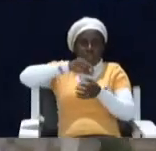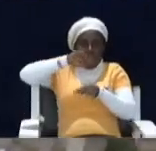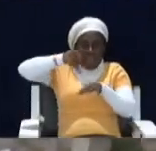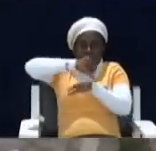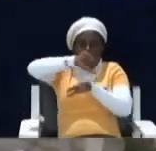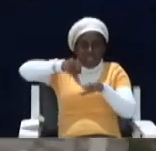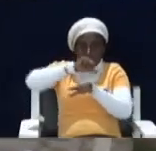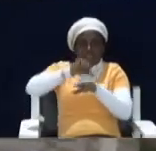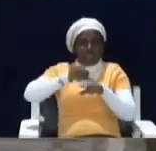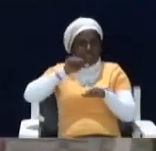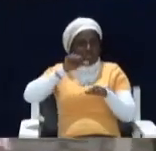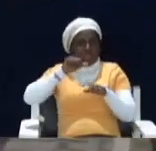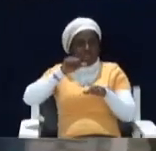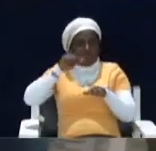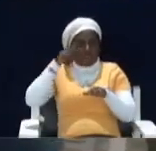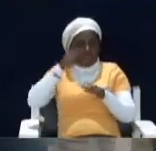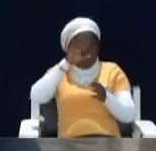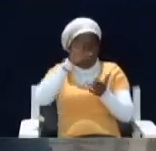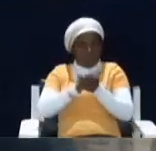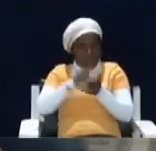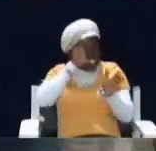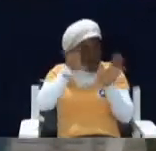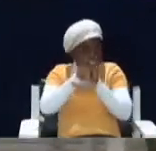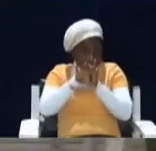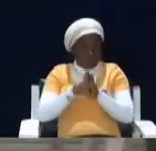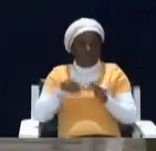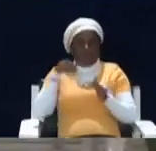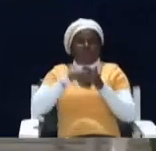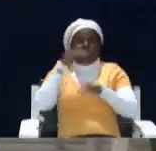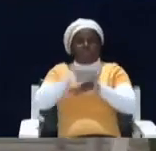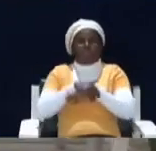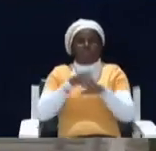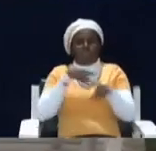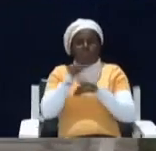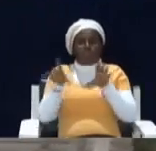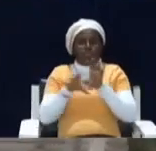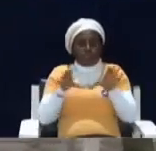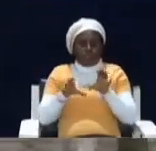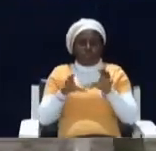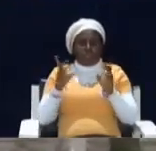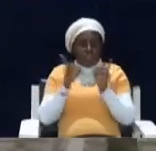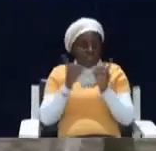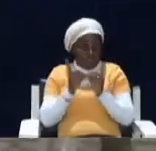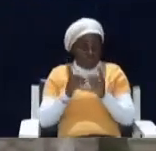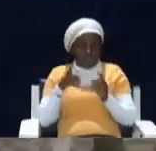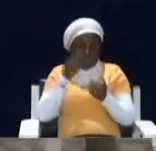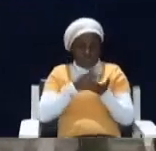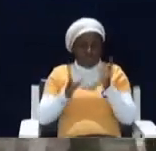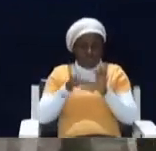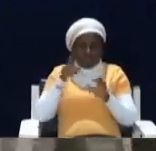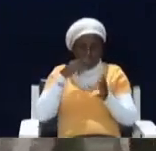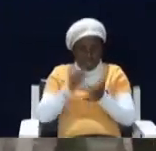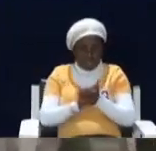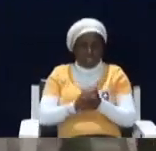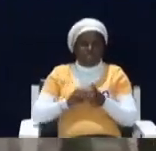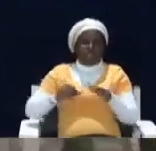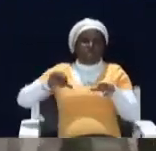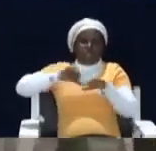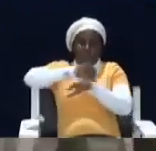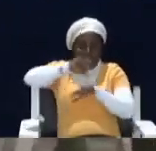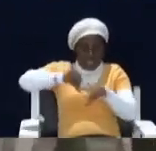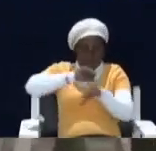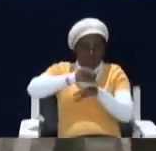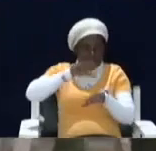anointed his picture. In the night when we are doing our devotion, the Spirit of God ministered to me again that I should anoint his